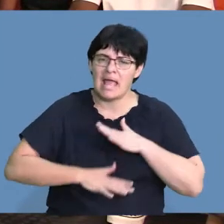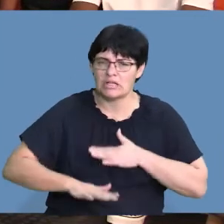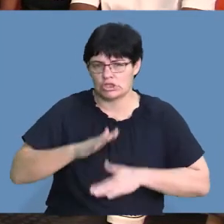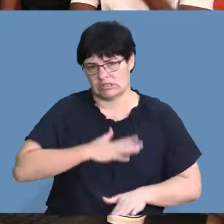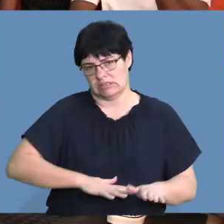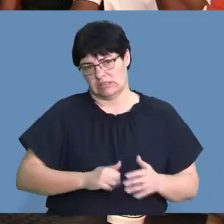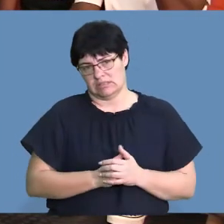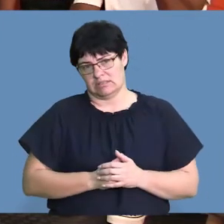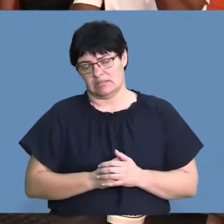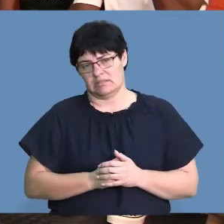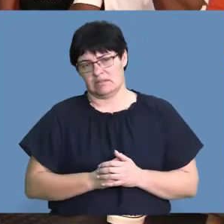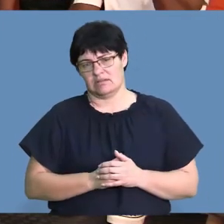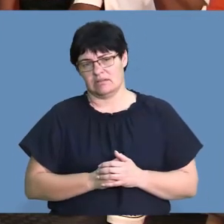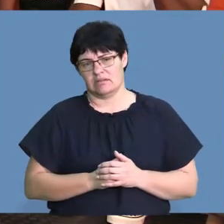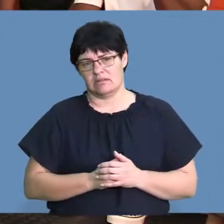patience.